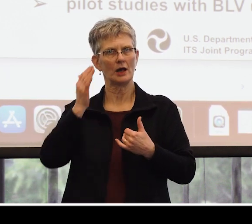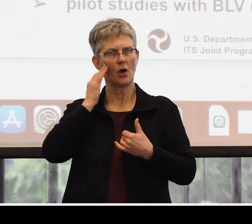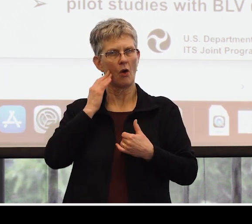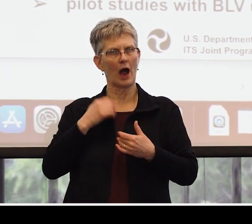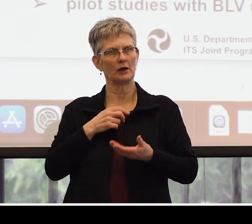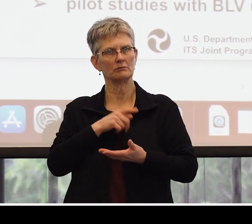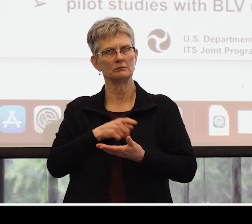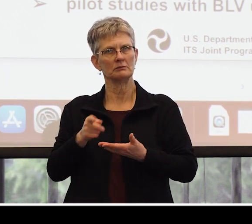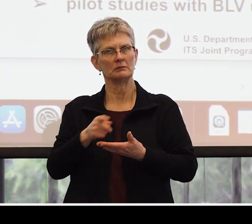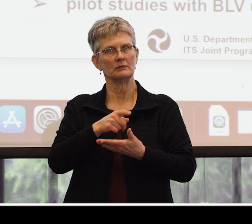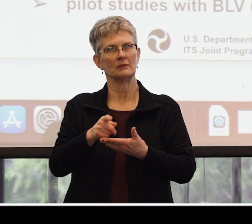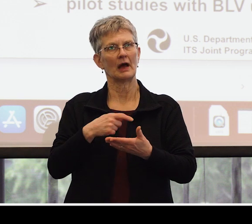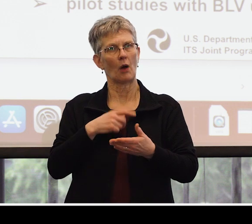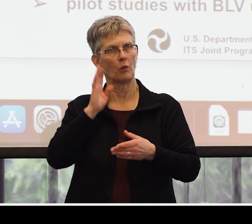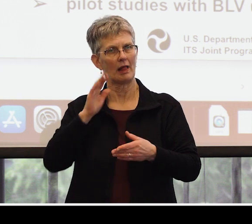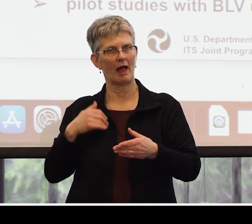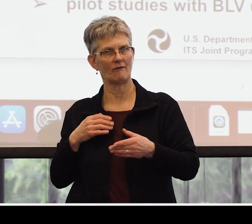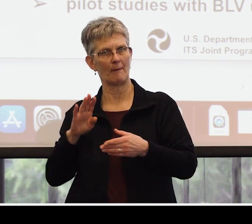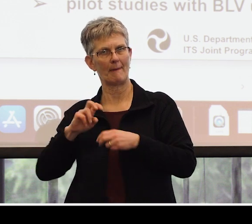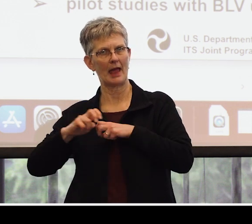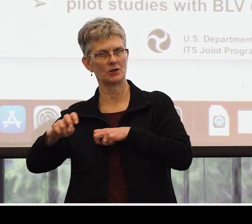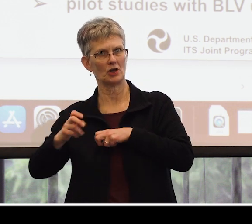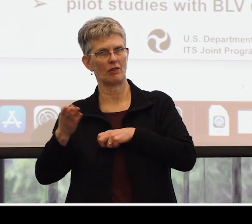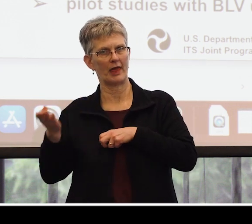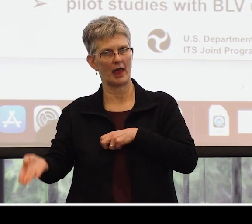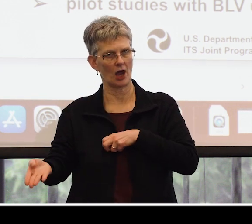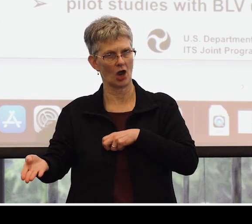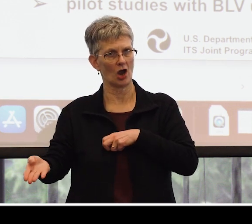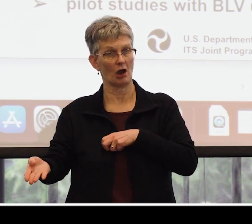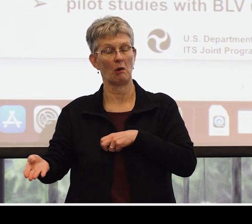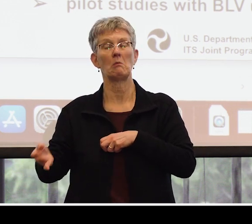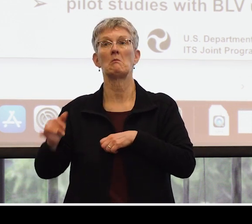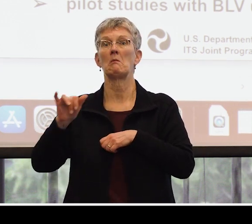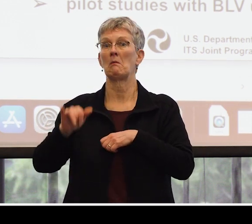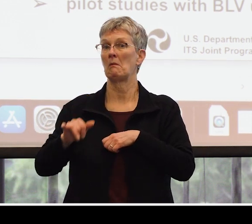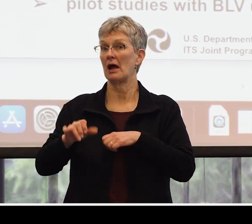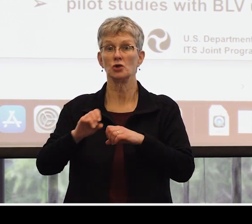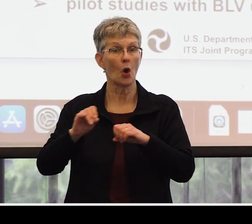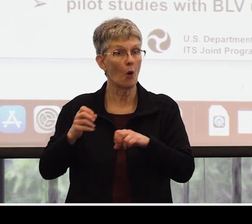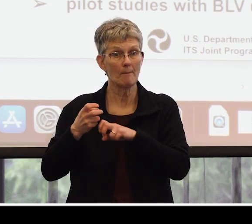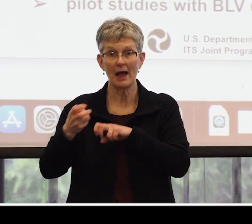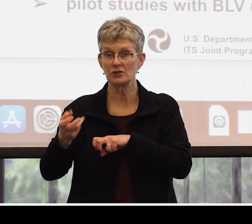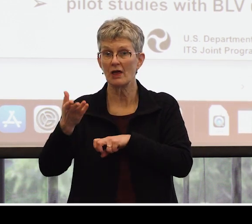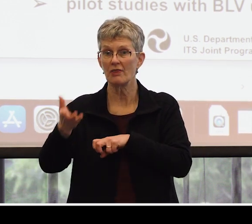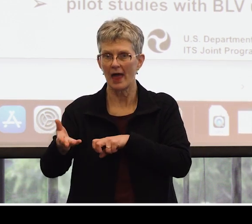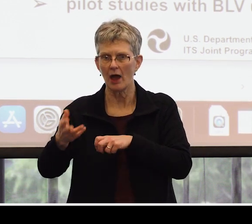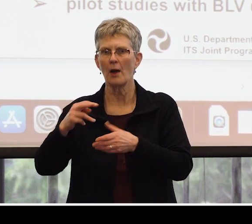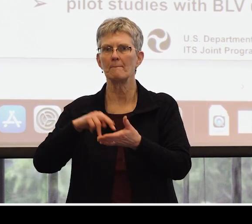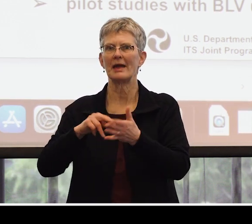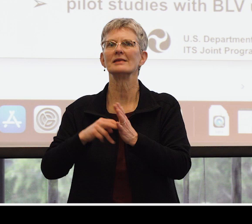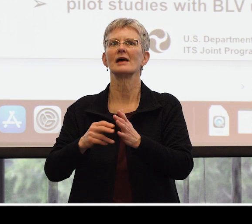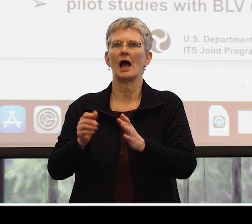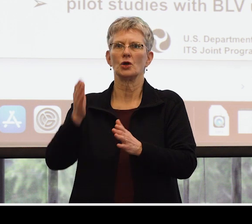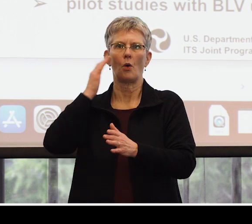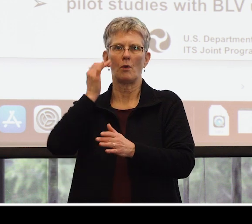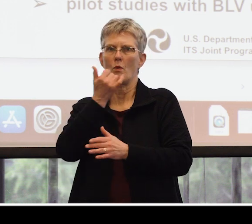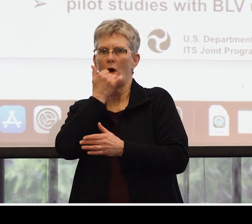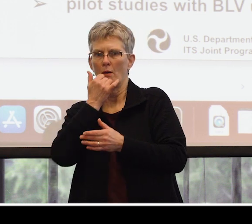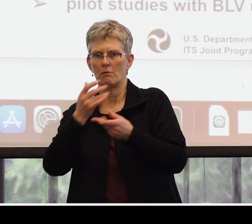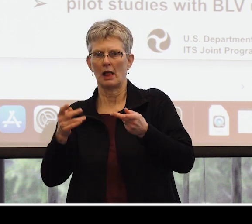15 meters approximately. So and if I don't find the bench, I can course correct much before